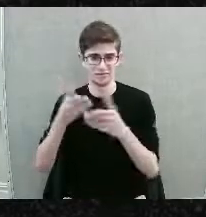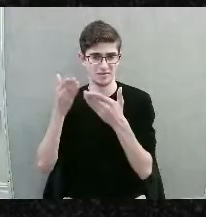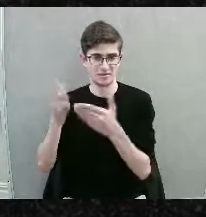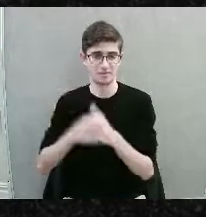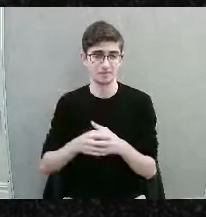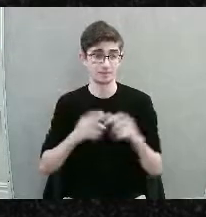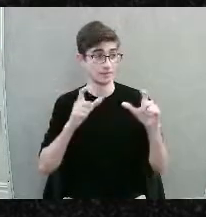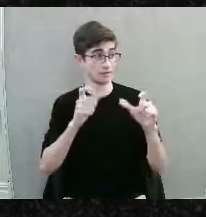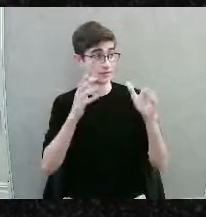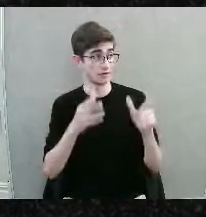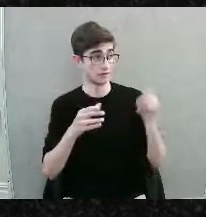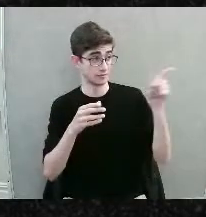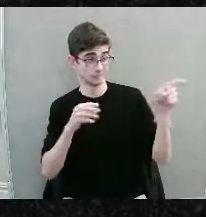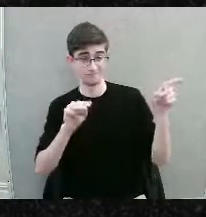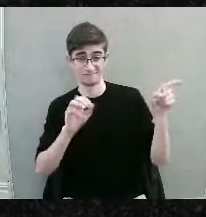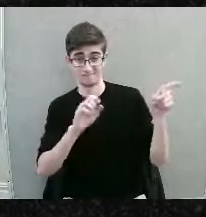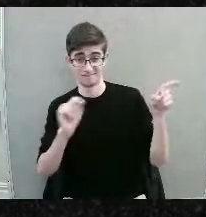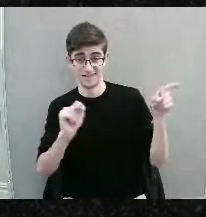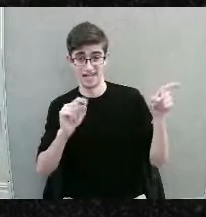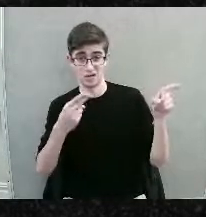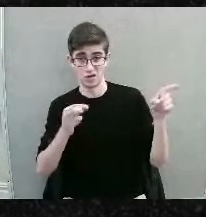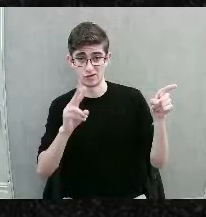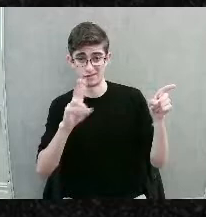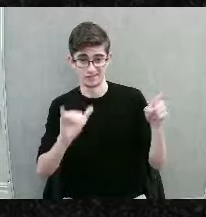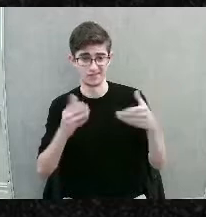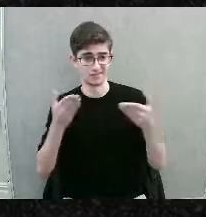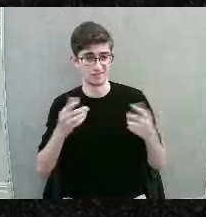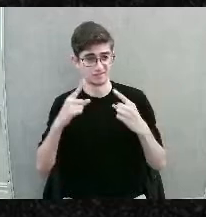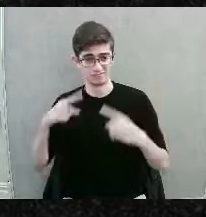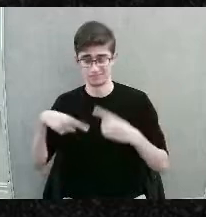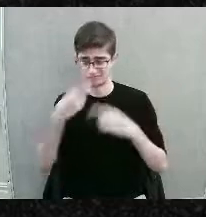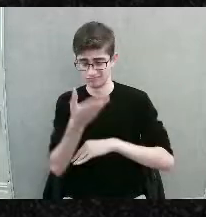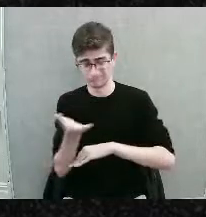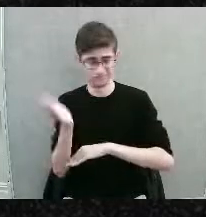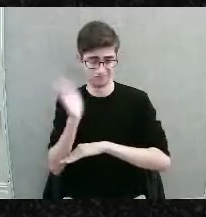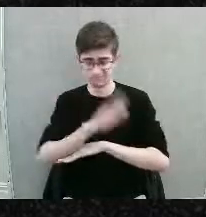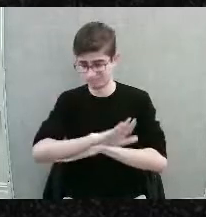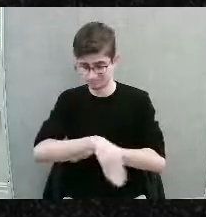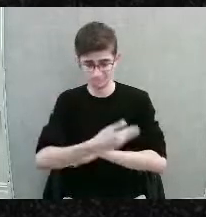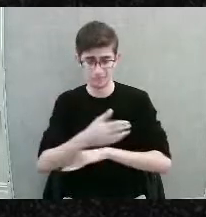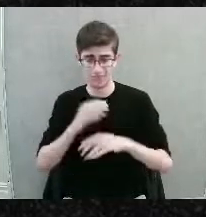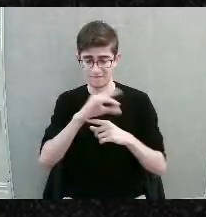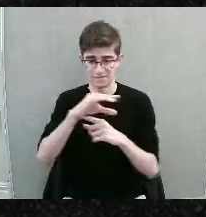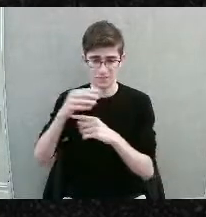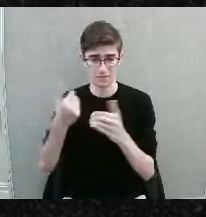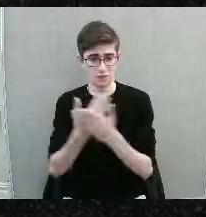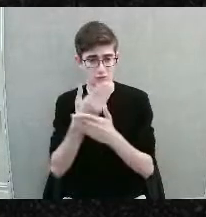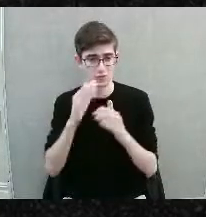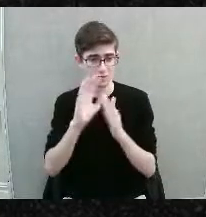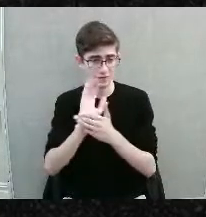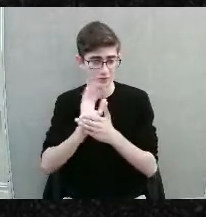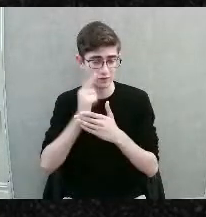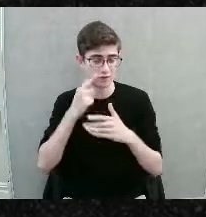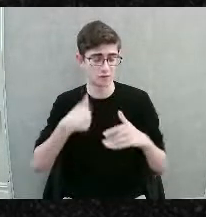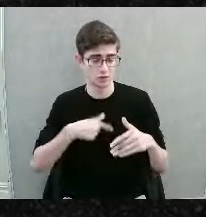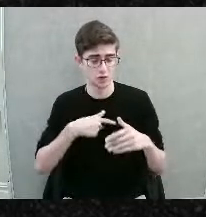Matt Harvey, who has also been here all day filming new videos on neoliberalism. Some of you have seen our videos online on this